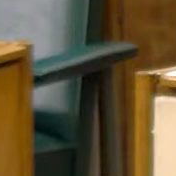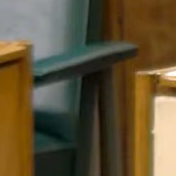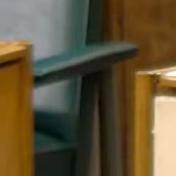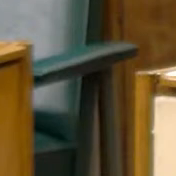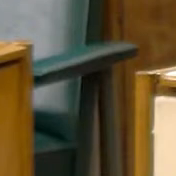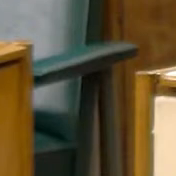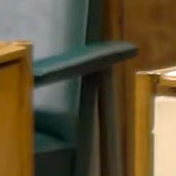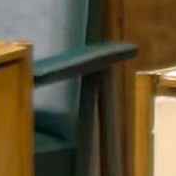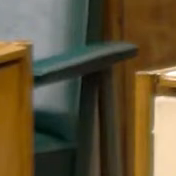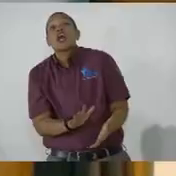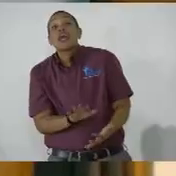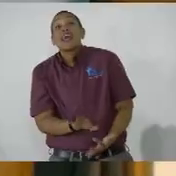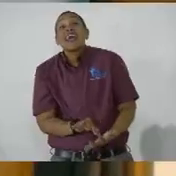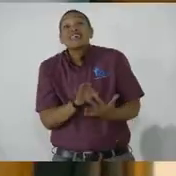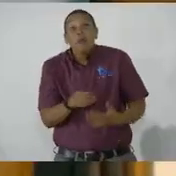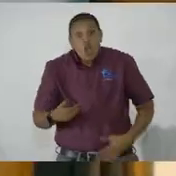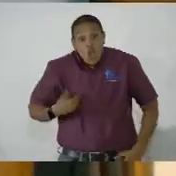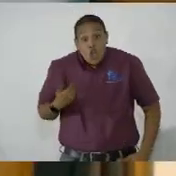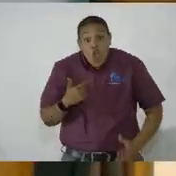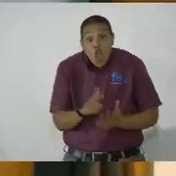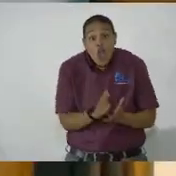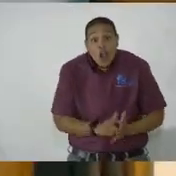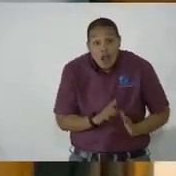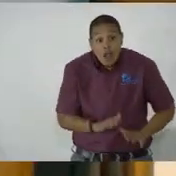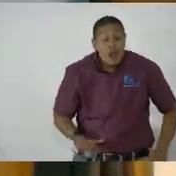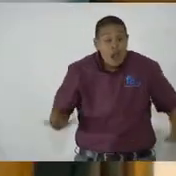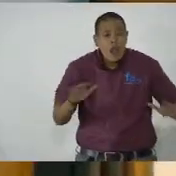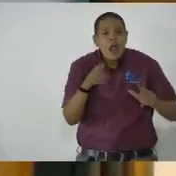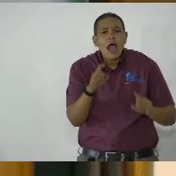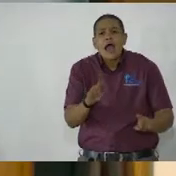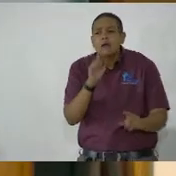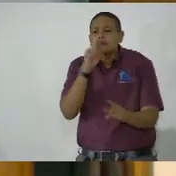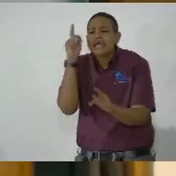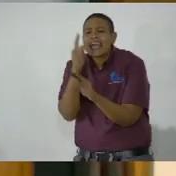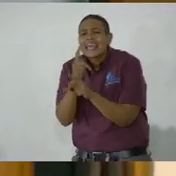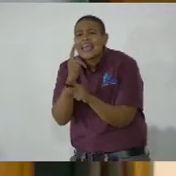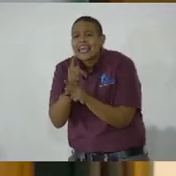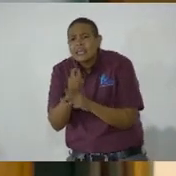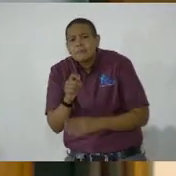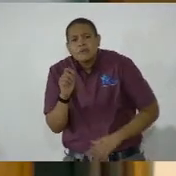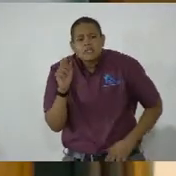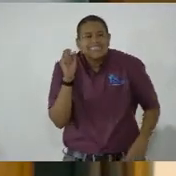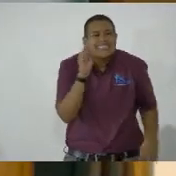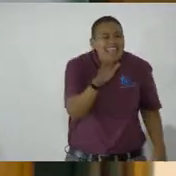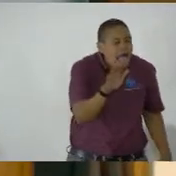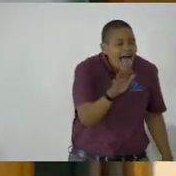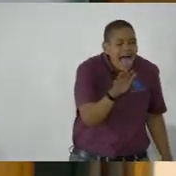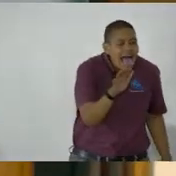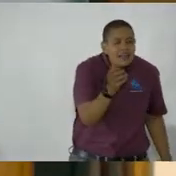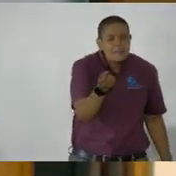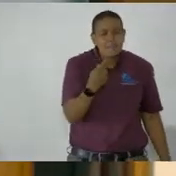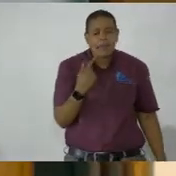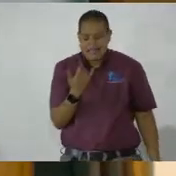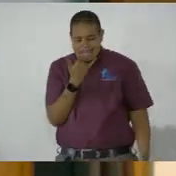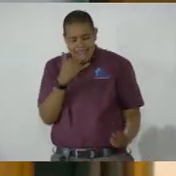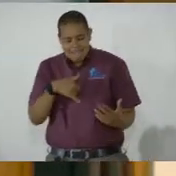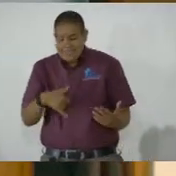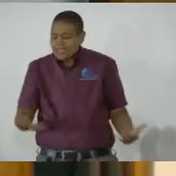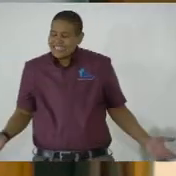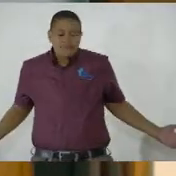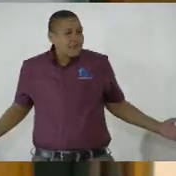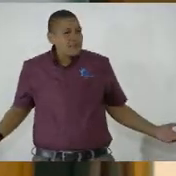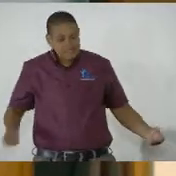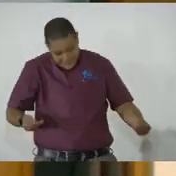attorneys, especially the young attorneys, they keep sending them back. And then once it is